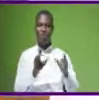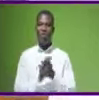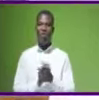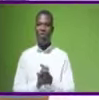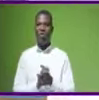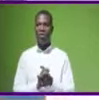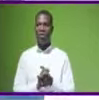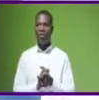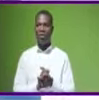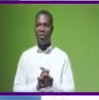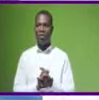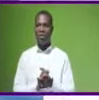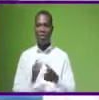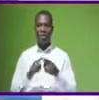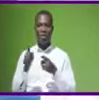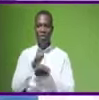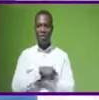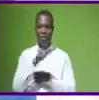And now, on Unsu, a CEO.